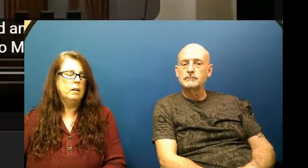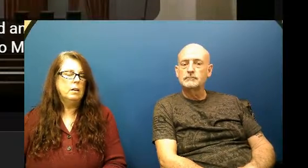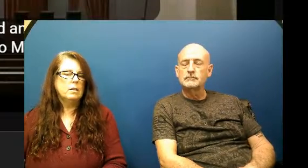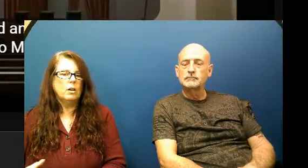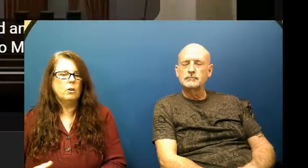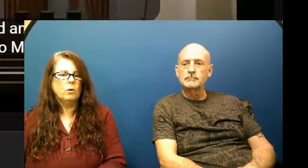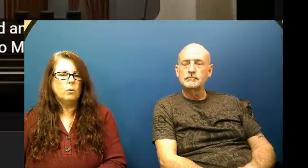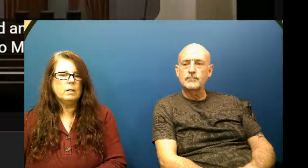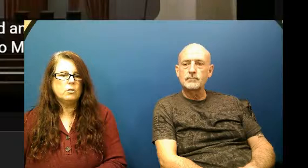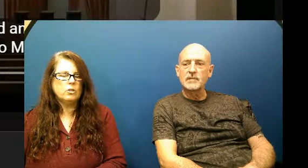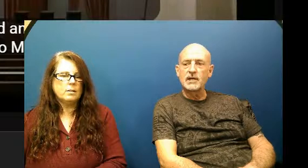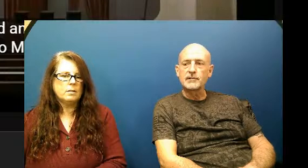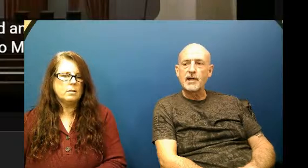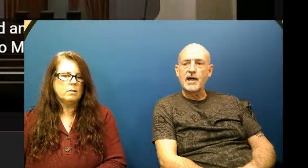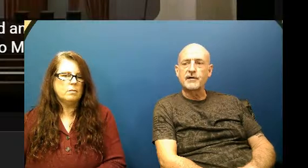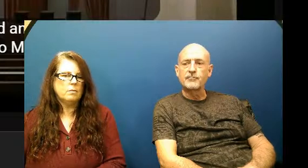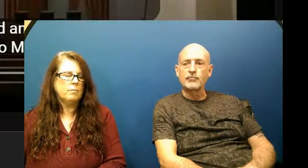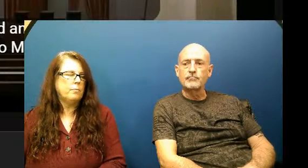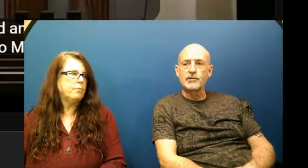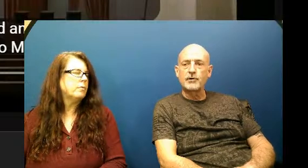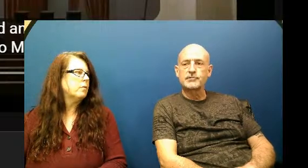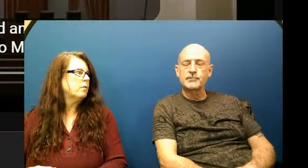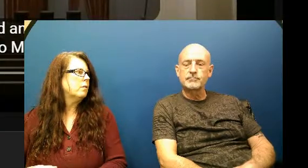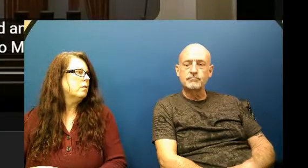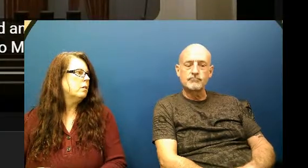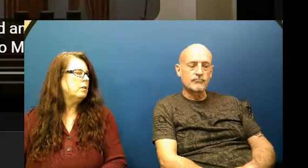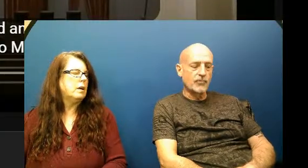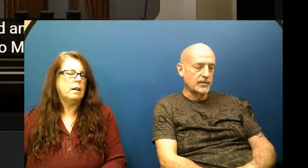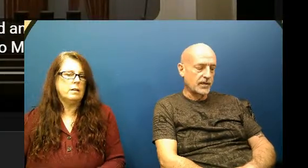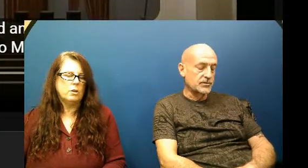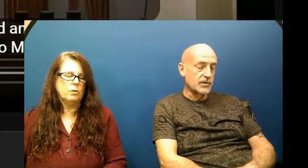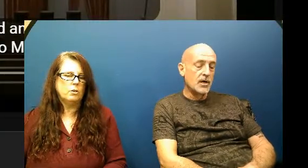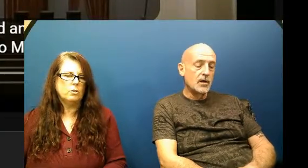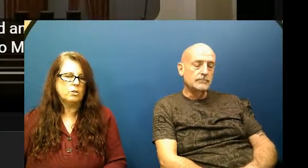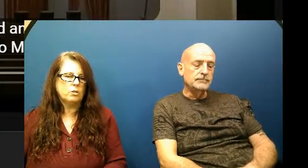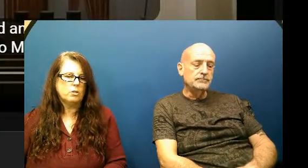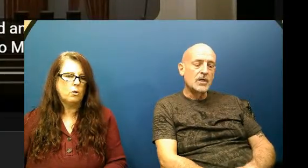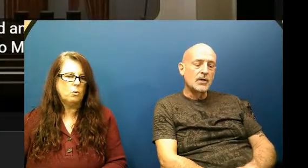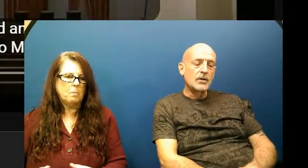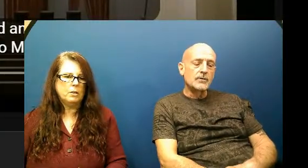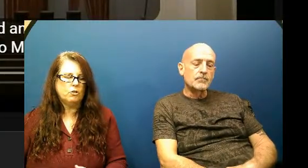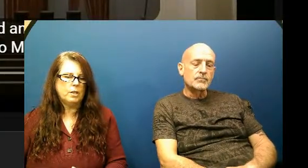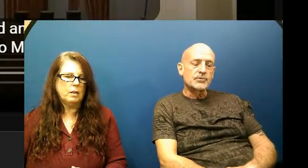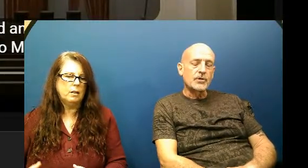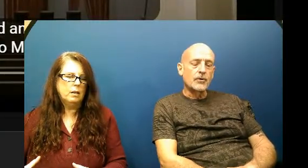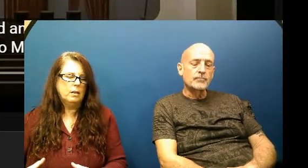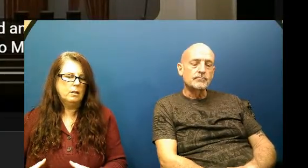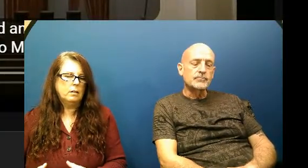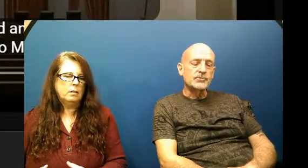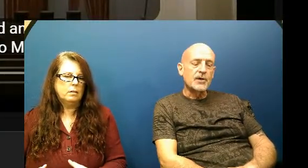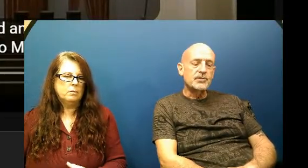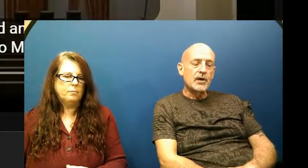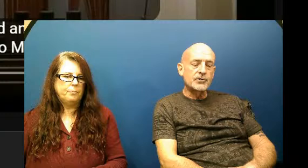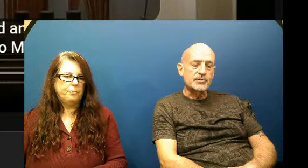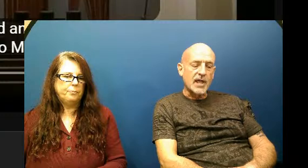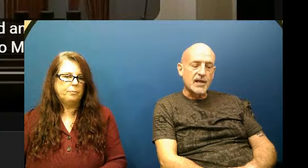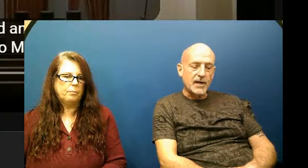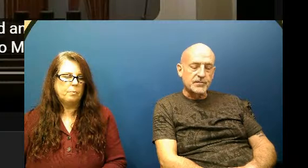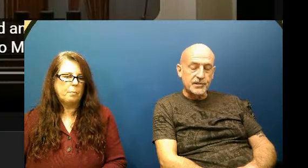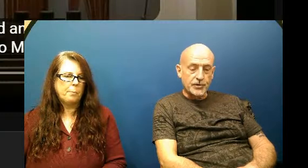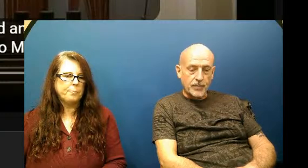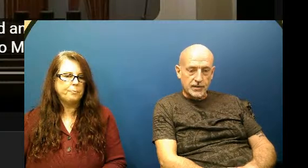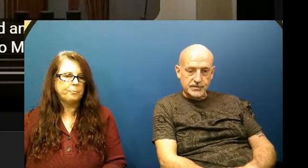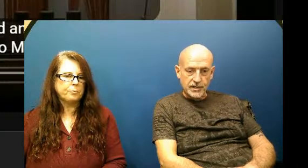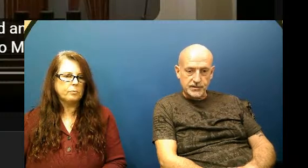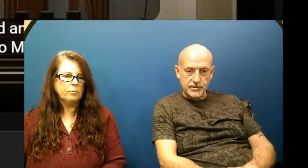one. So it's just a lack of laws and regulations. So there's so much that. So something to understand